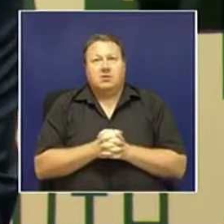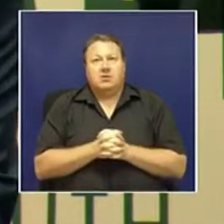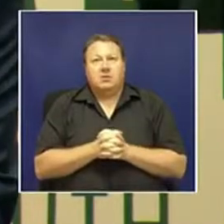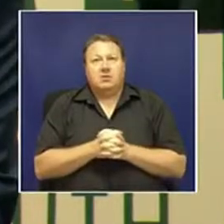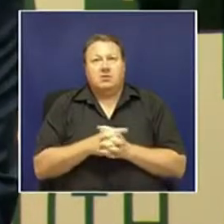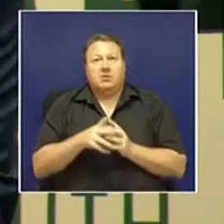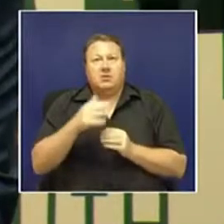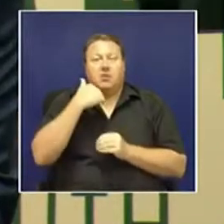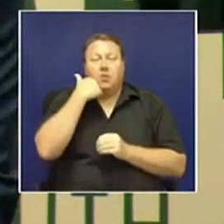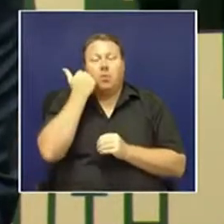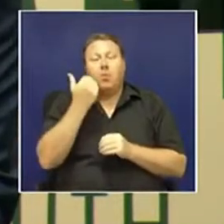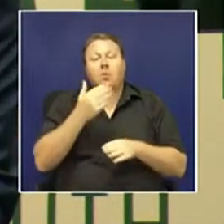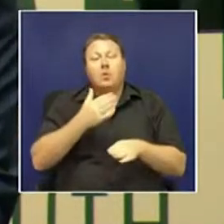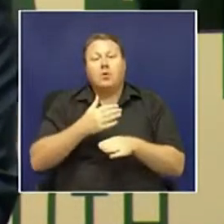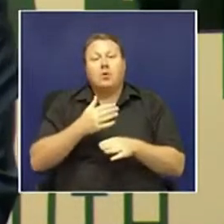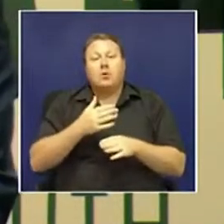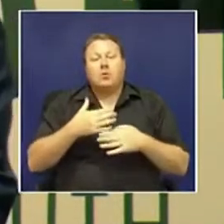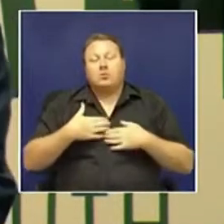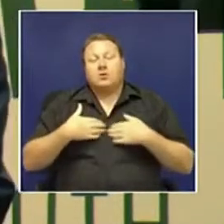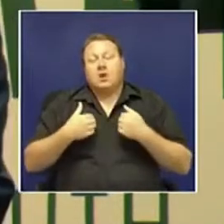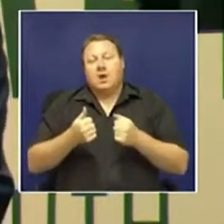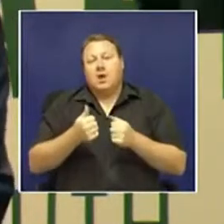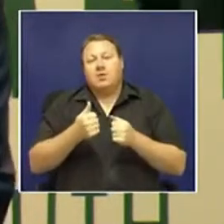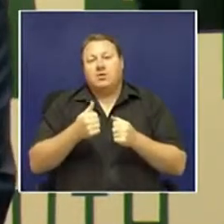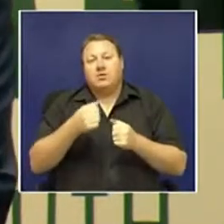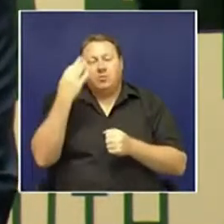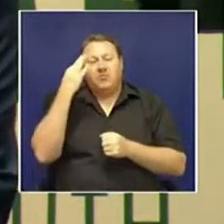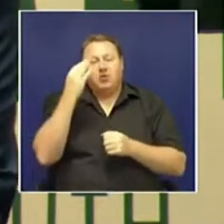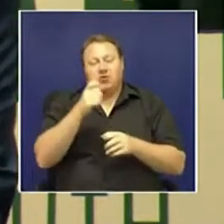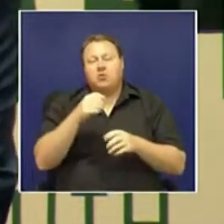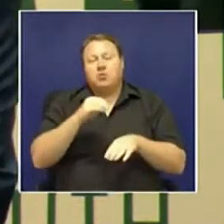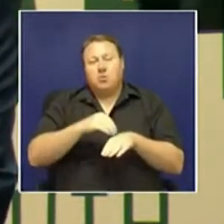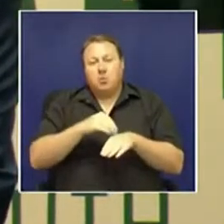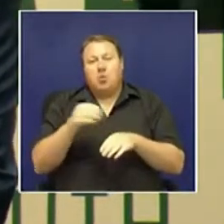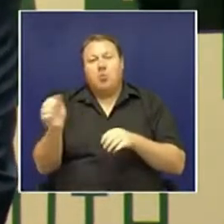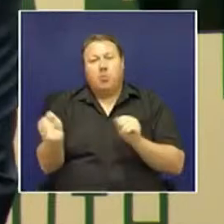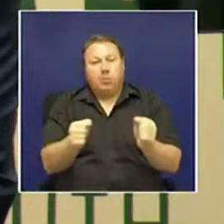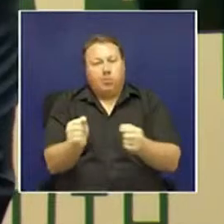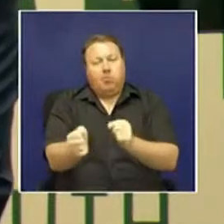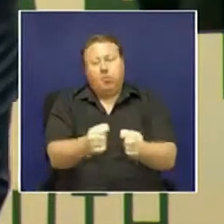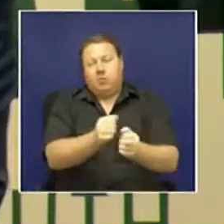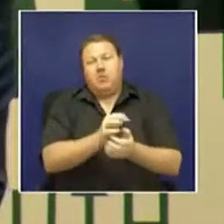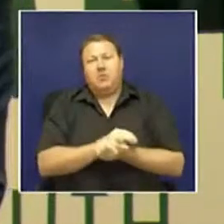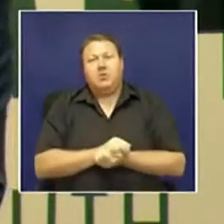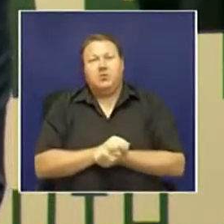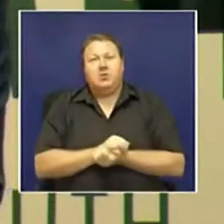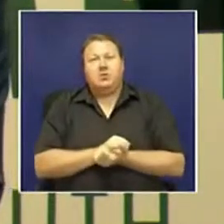for the shortfalls in goods and service expenditure. On local government,